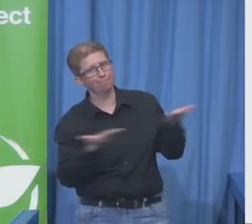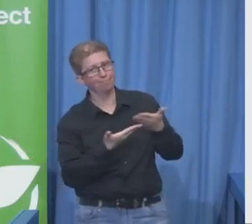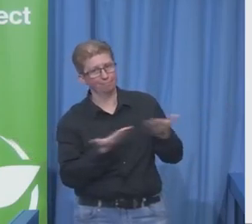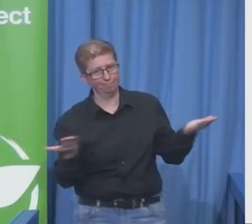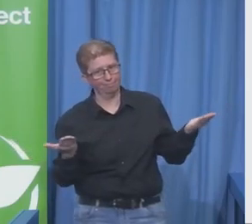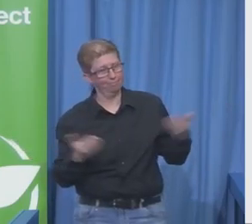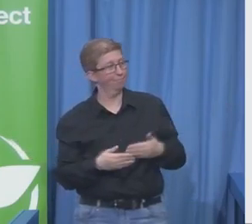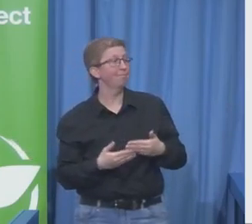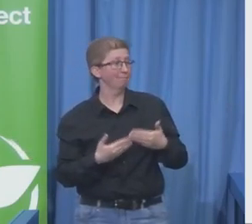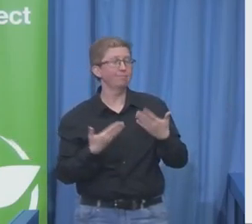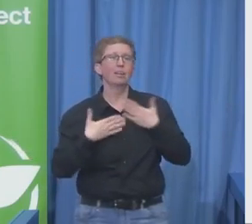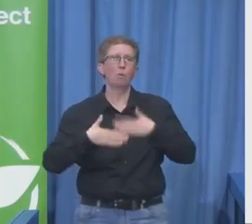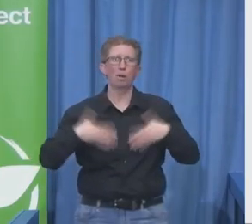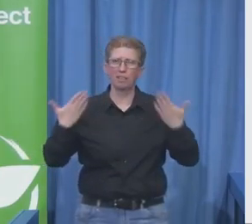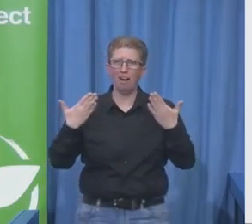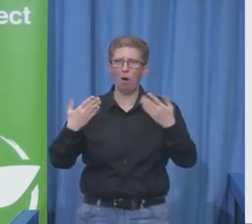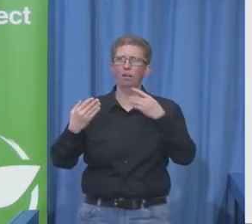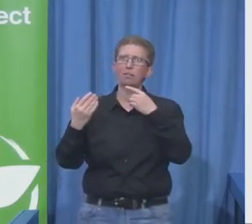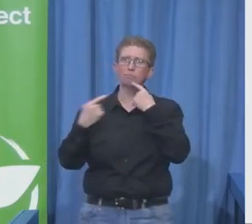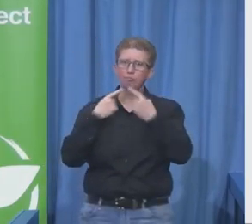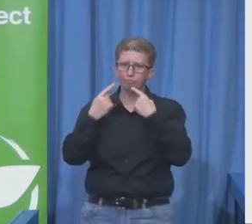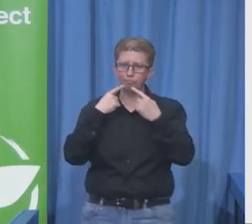of applause today. So thank you very much.